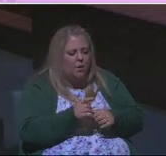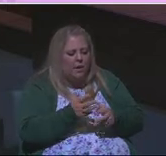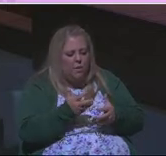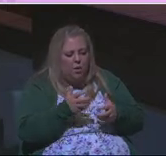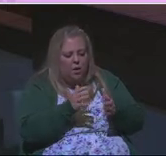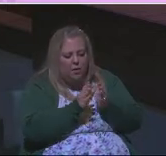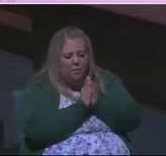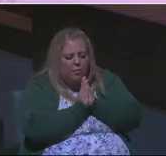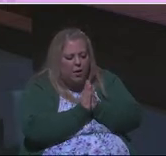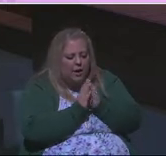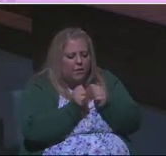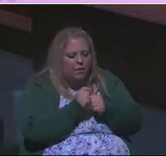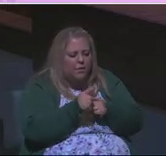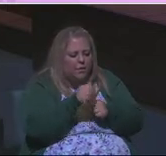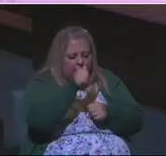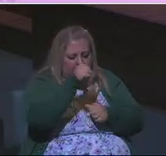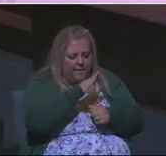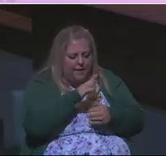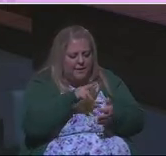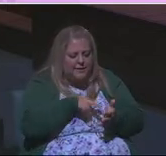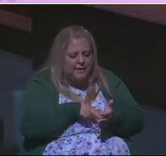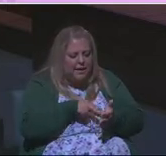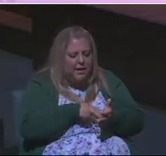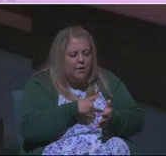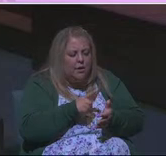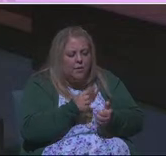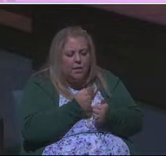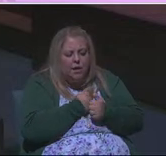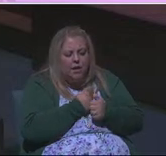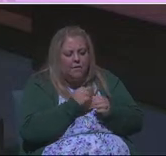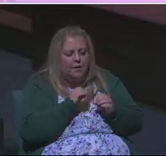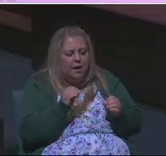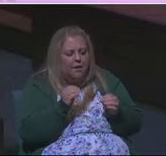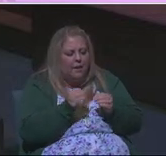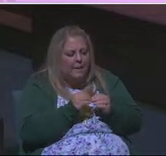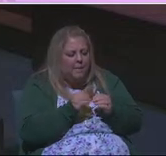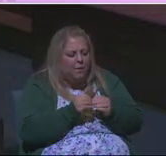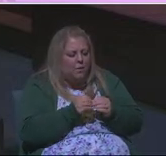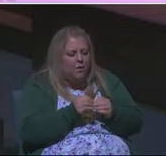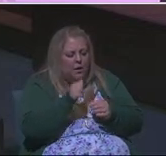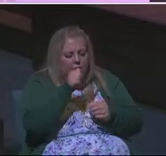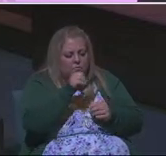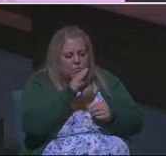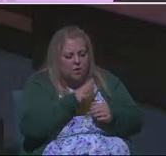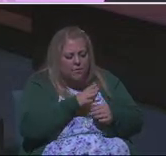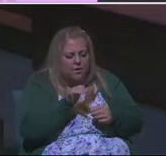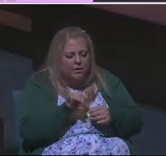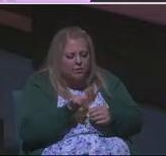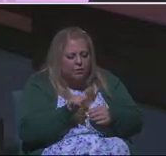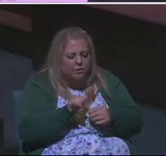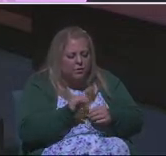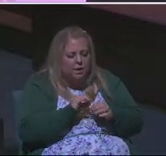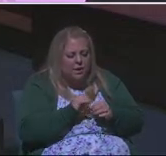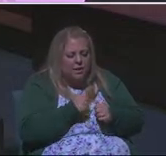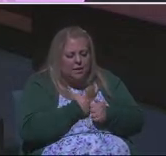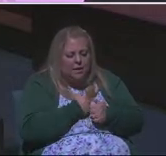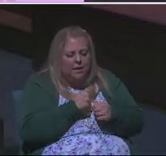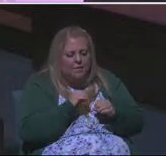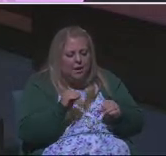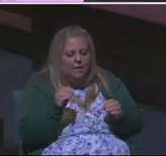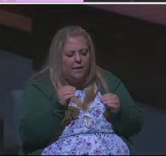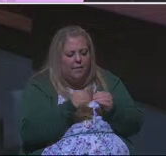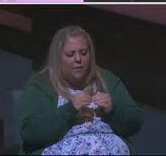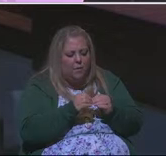you. We have men who will be standing here who would love nothing more, and ladies as well, who would love nothing more than to take the Bible and show